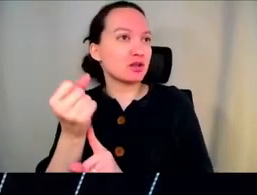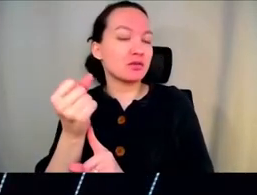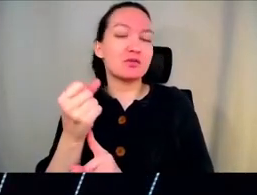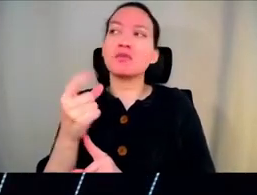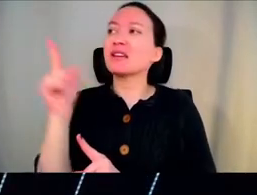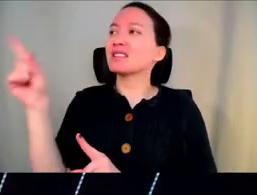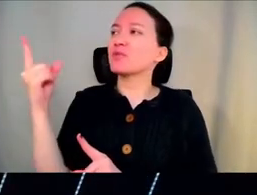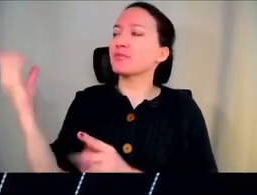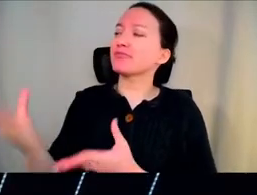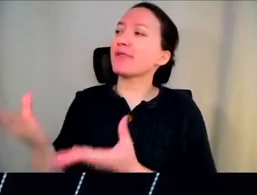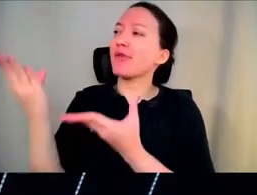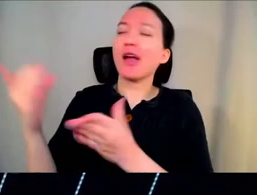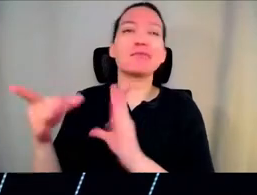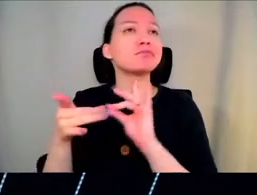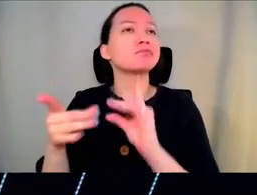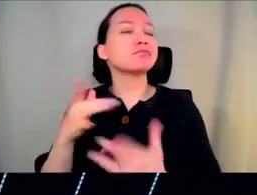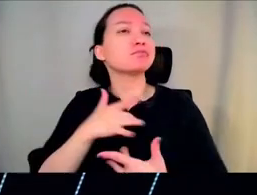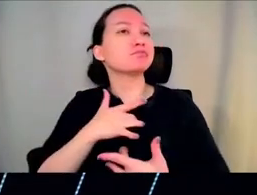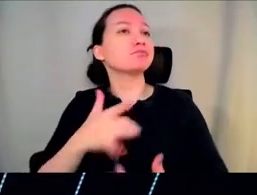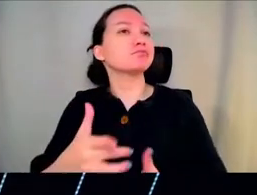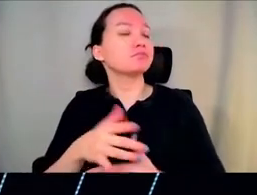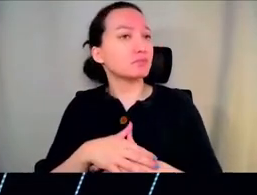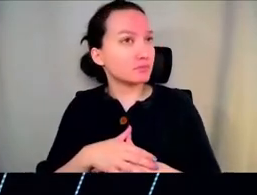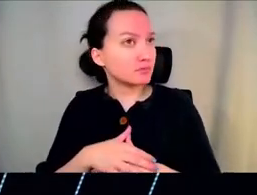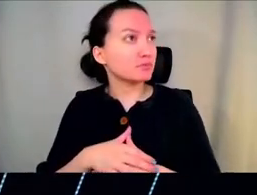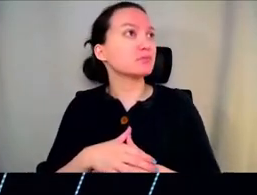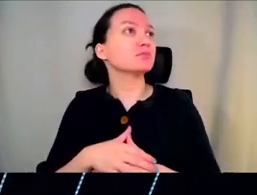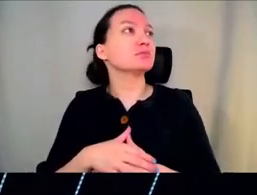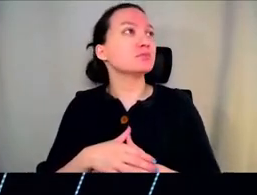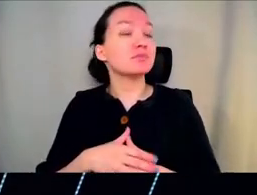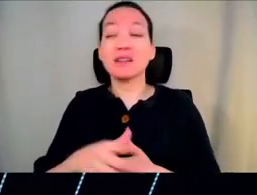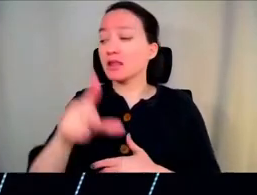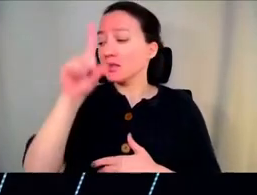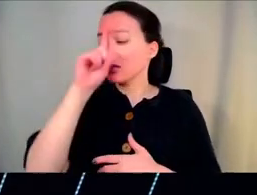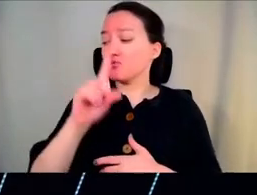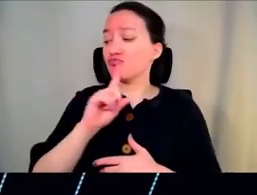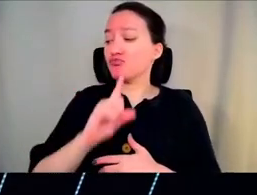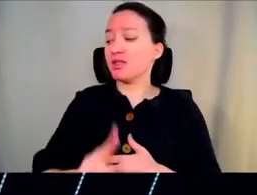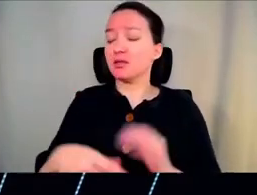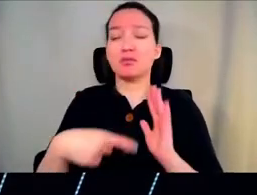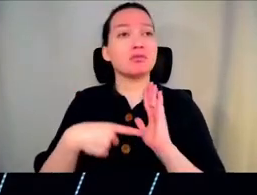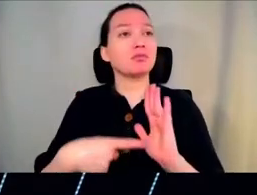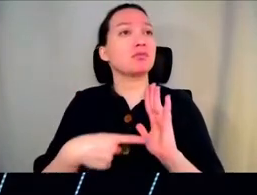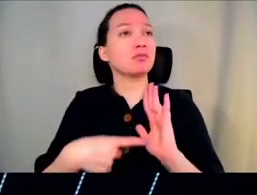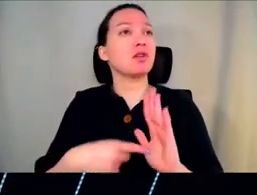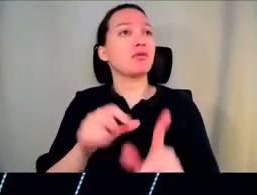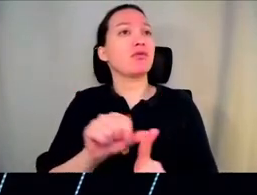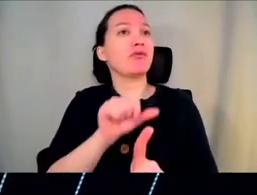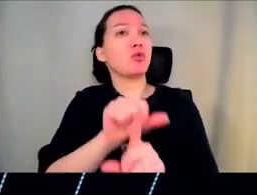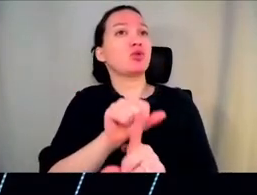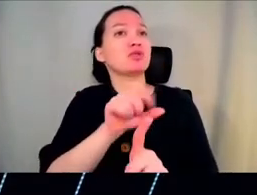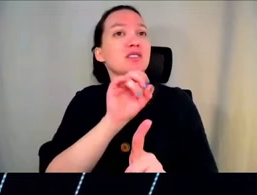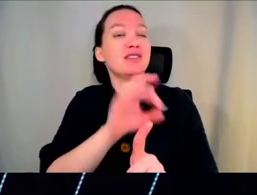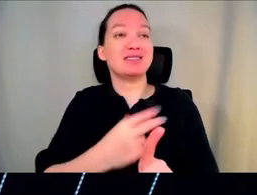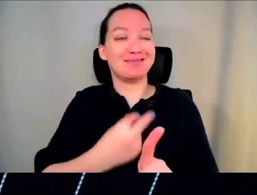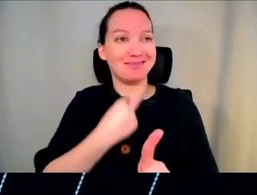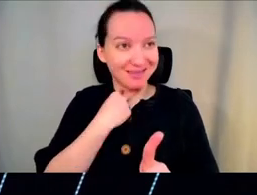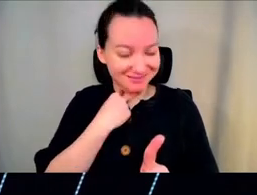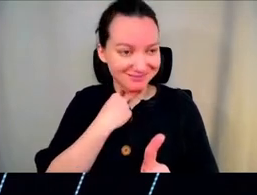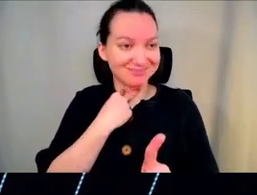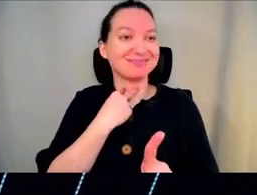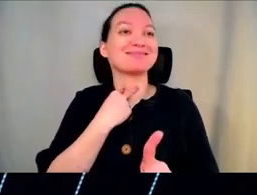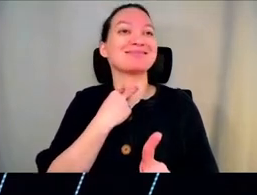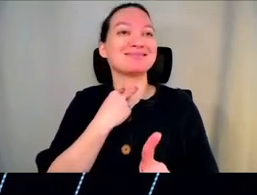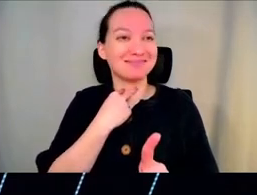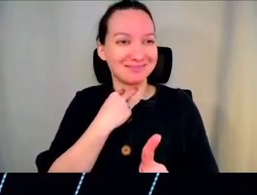brings this up, this is what I always say. I think it's really an indicator of foolishness when we are stuck, when